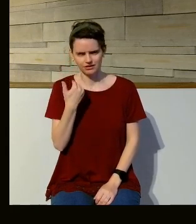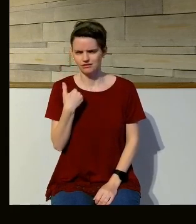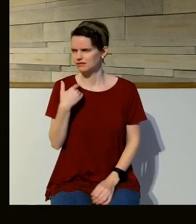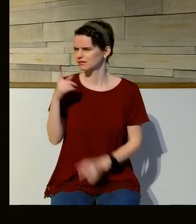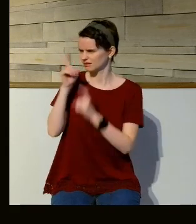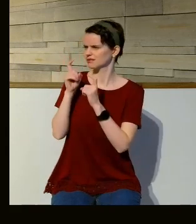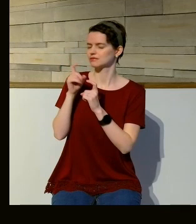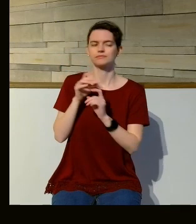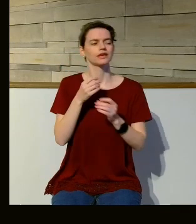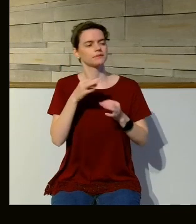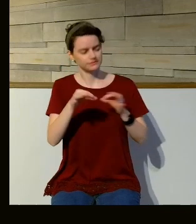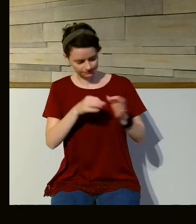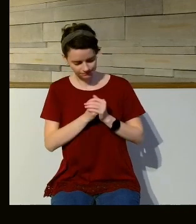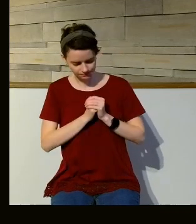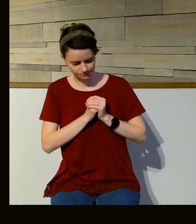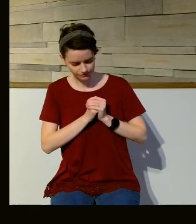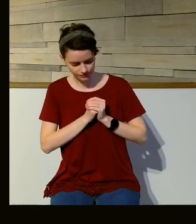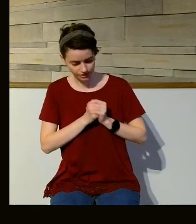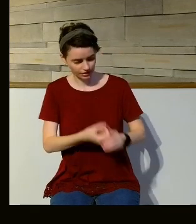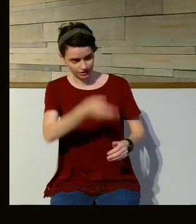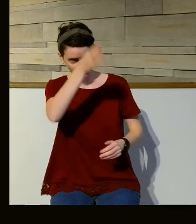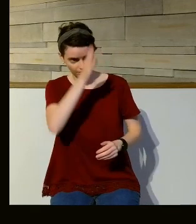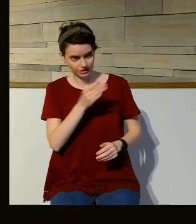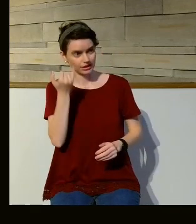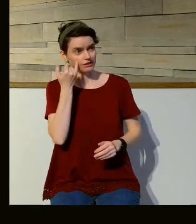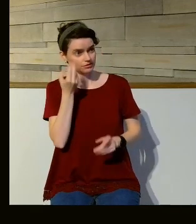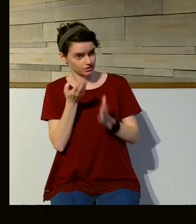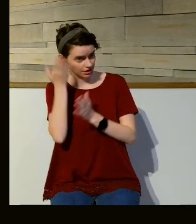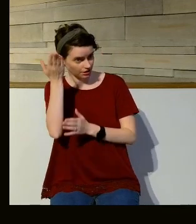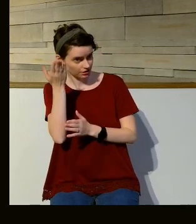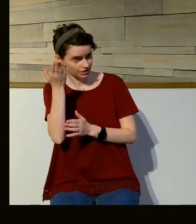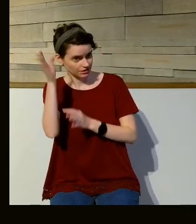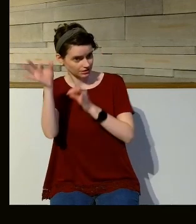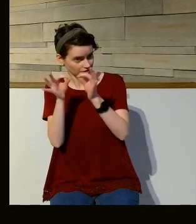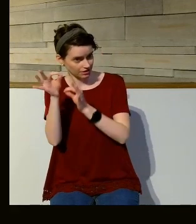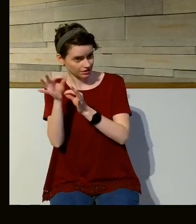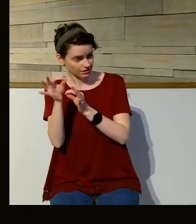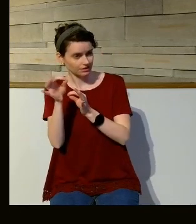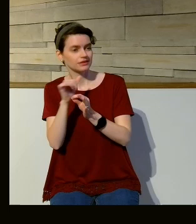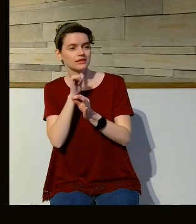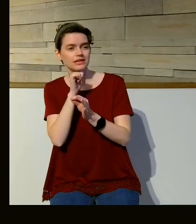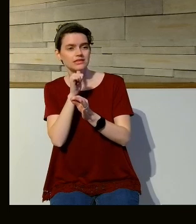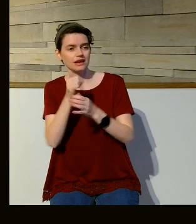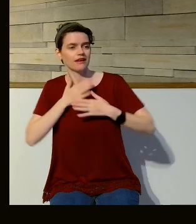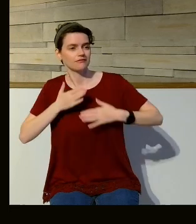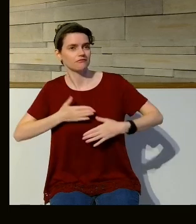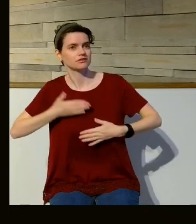confused look on their face, I say, let me explain it this way. God, if he exists, is by definition a non-physical